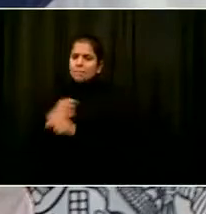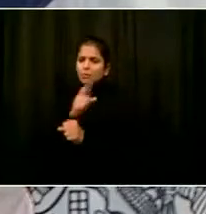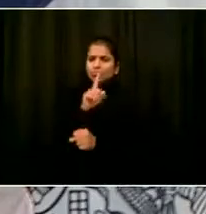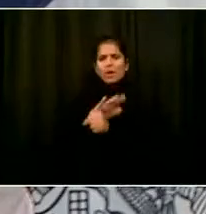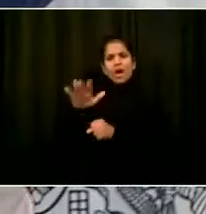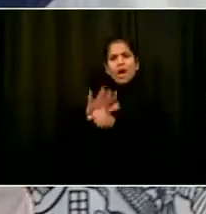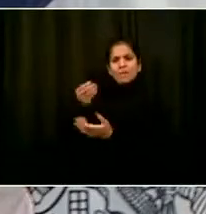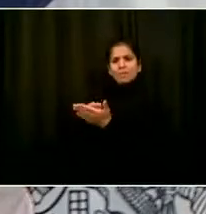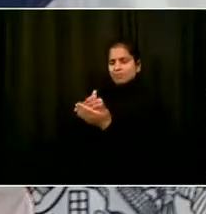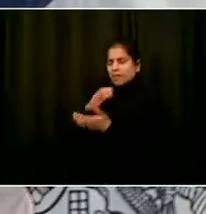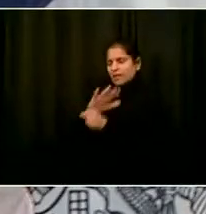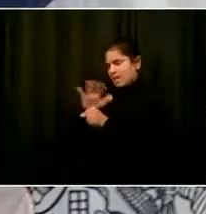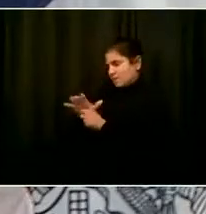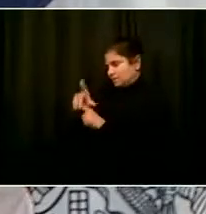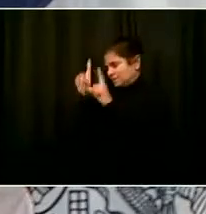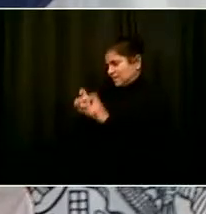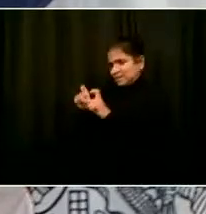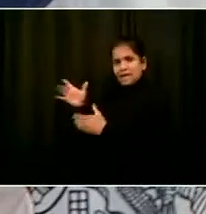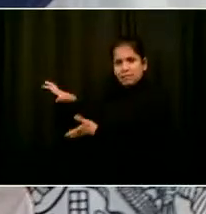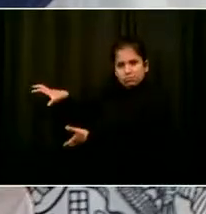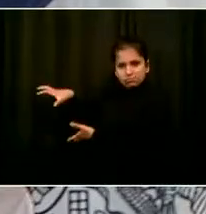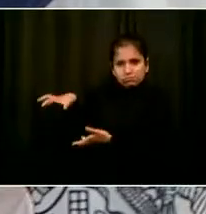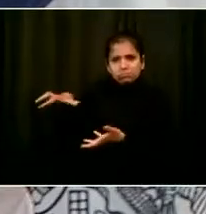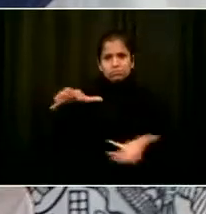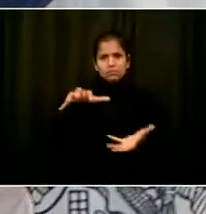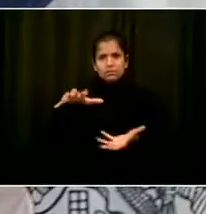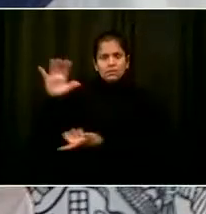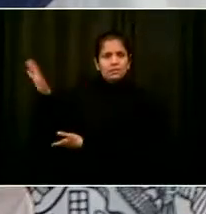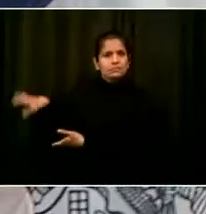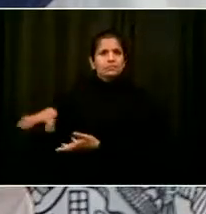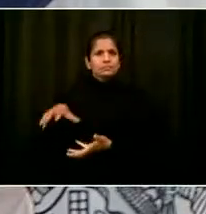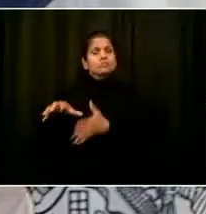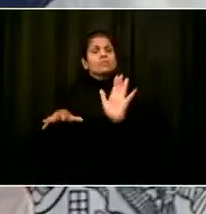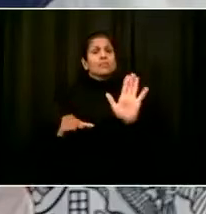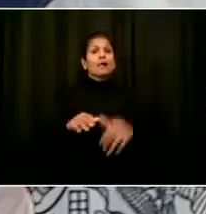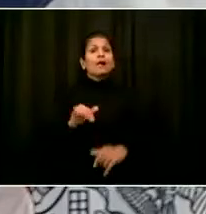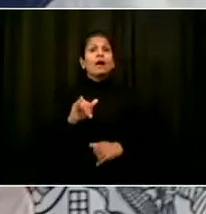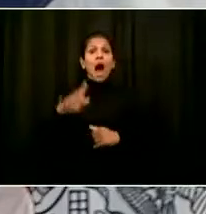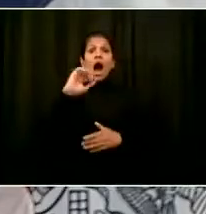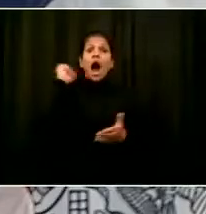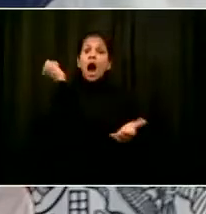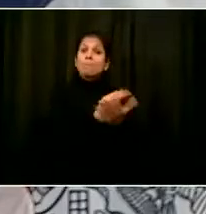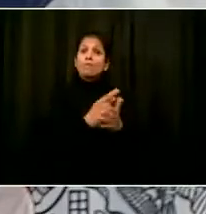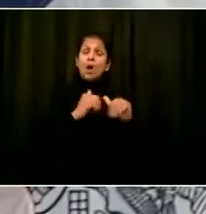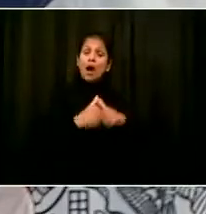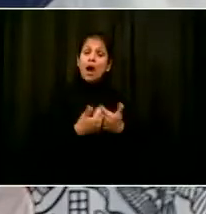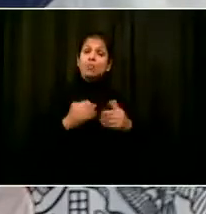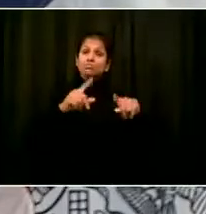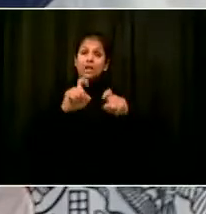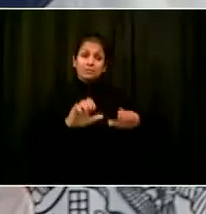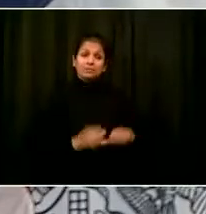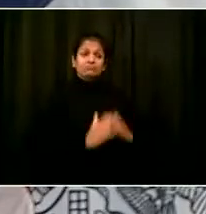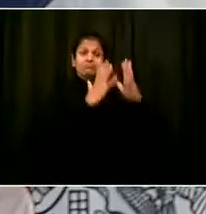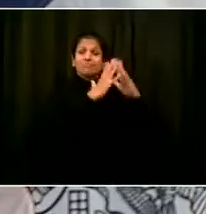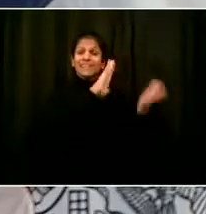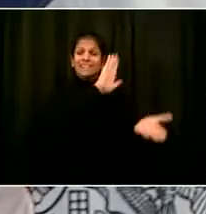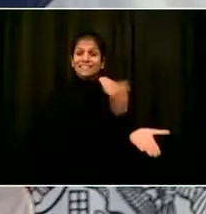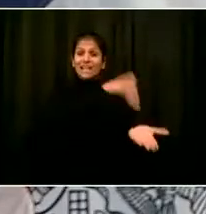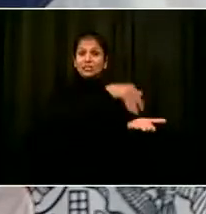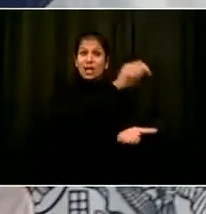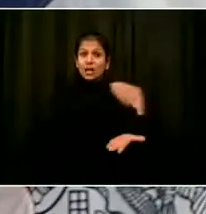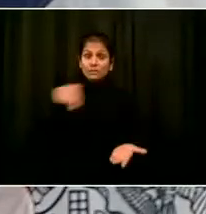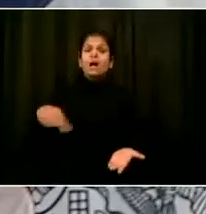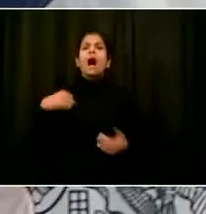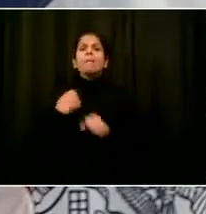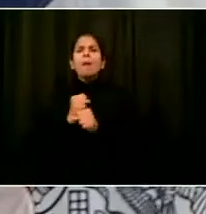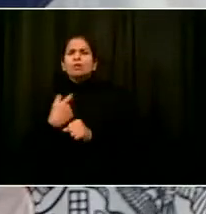emphasis um elected officials are trying to serve their community that makes sense and sometimes what they ask for really fits the overall priorities